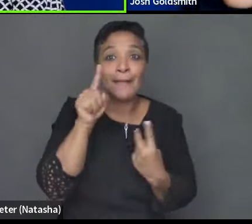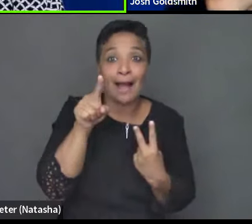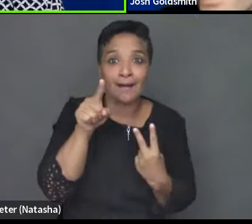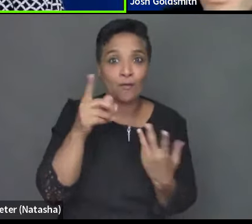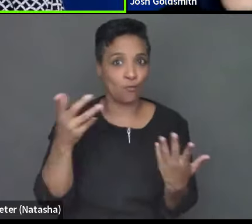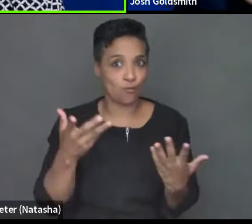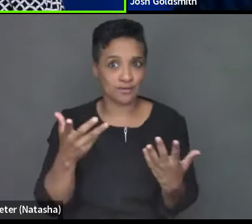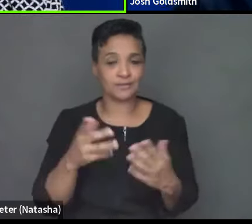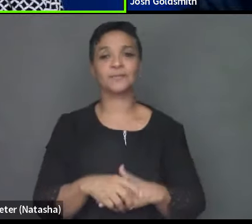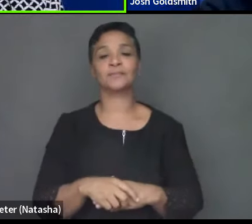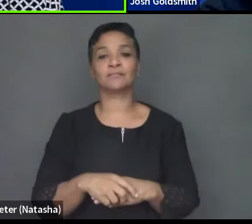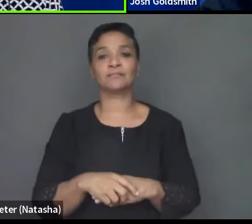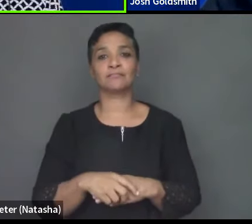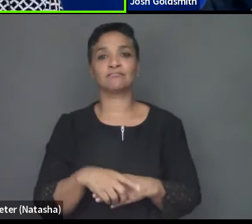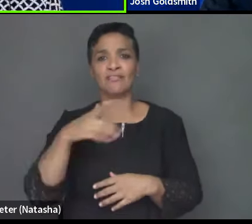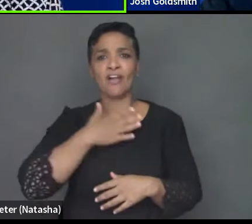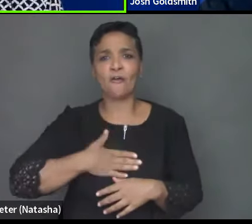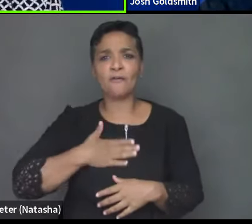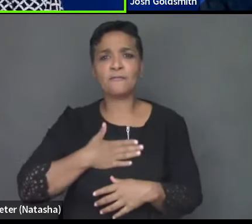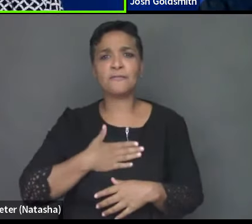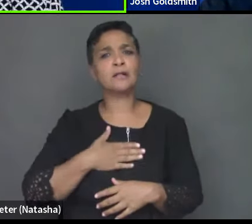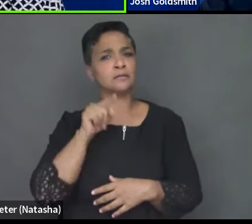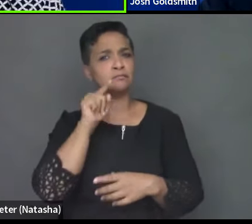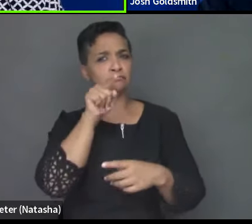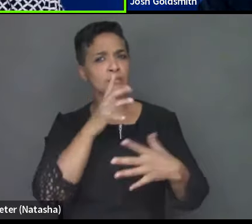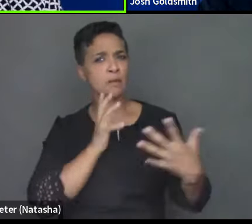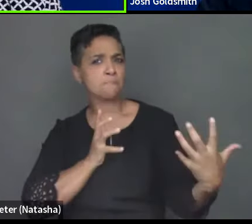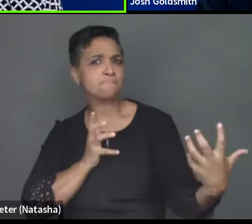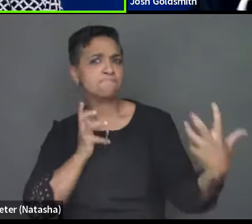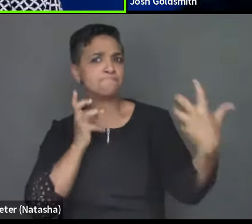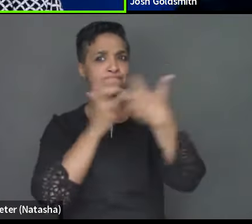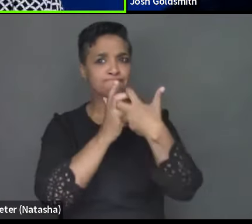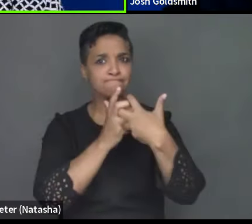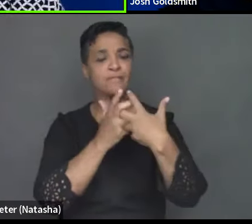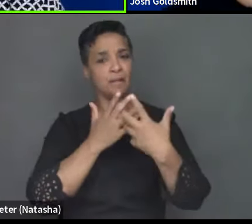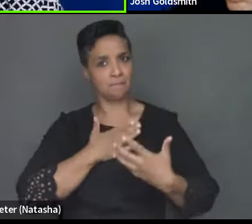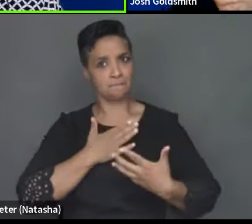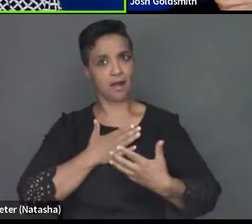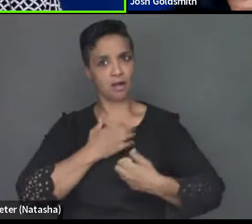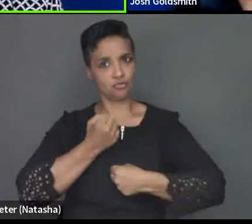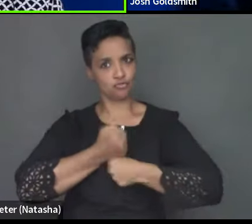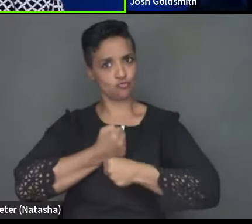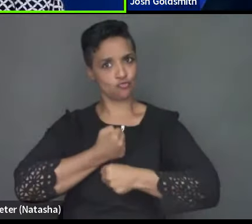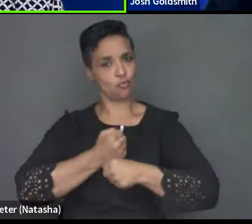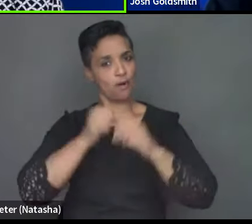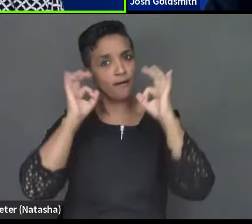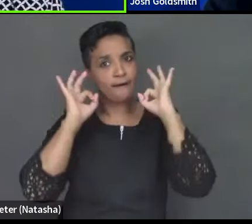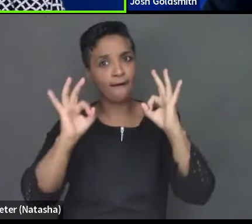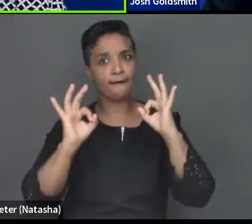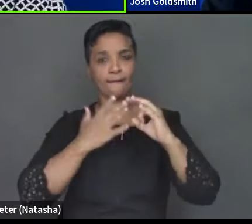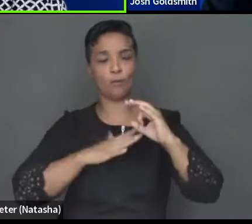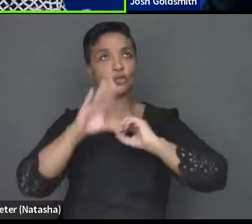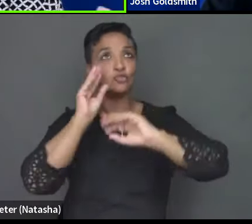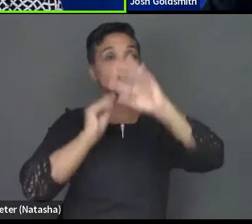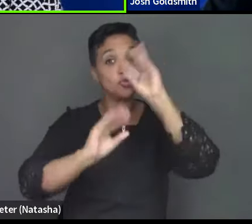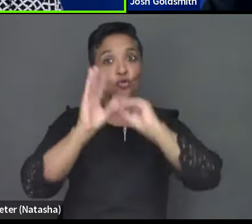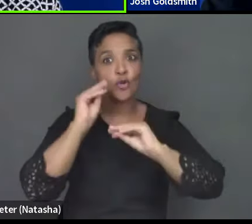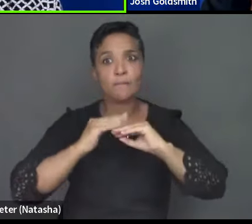those presentations that you find relevant for you at this stage of your career, at this stage of your